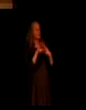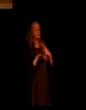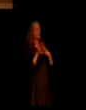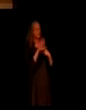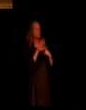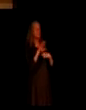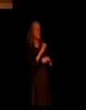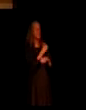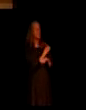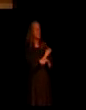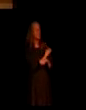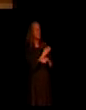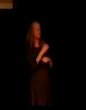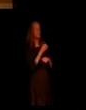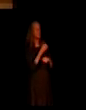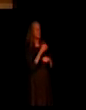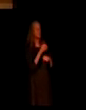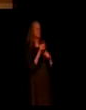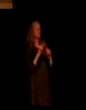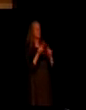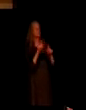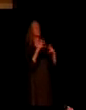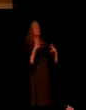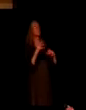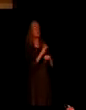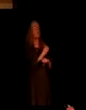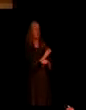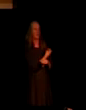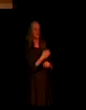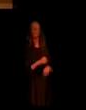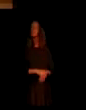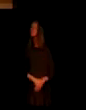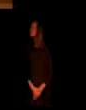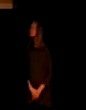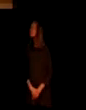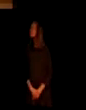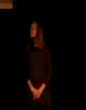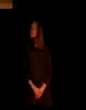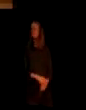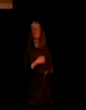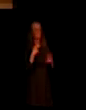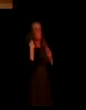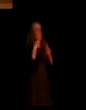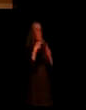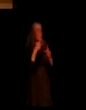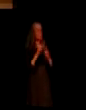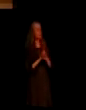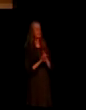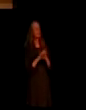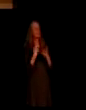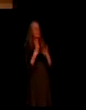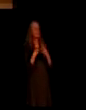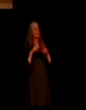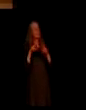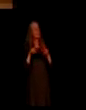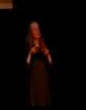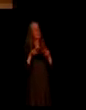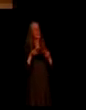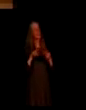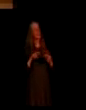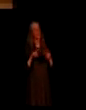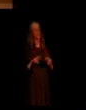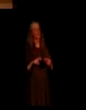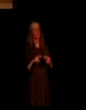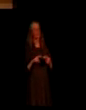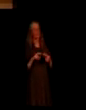energy unit at large scale. The point I want to make is when we looked at our measure of annual